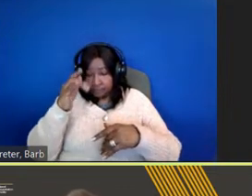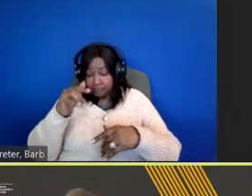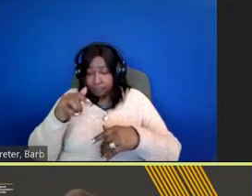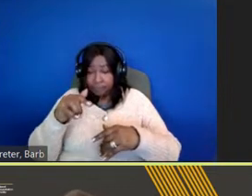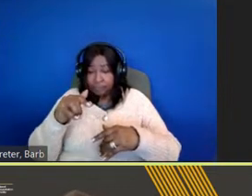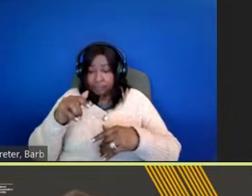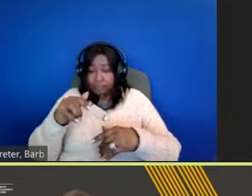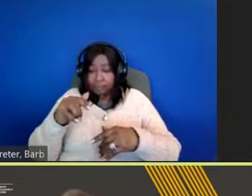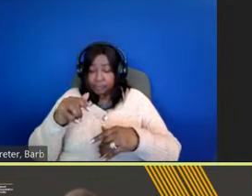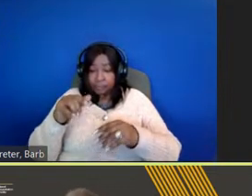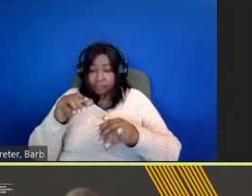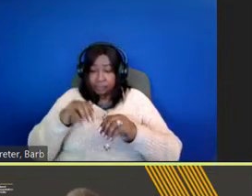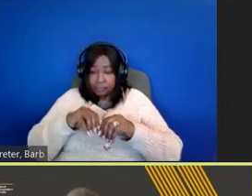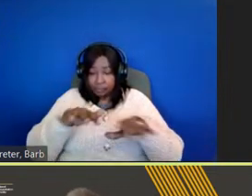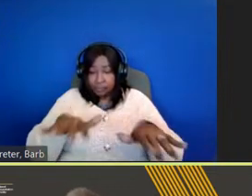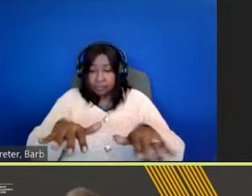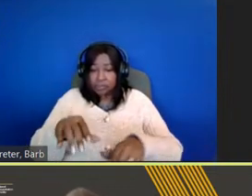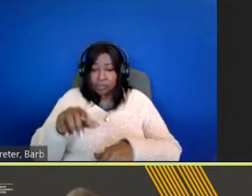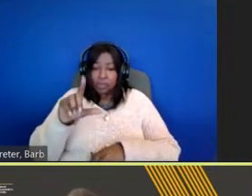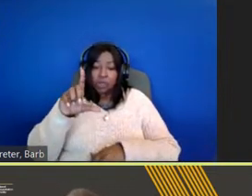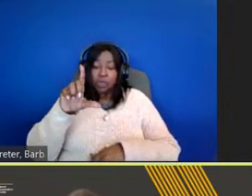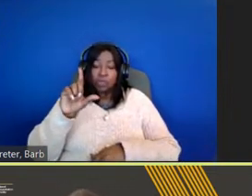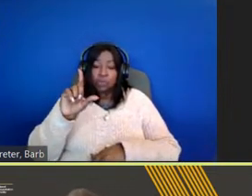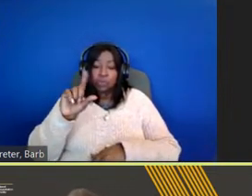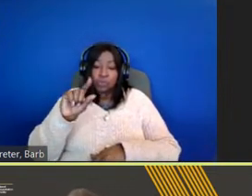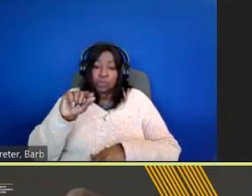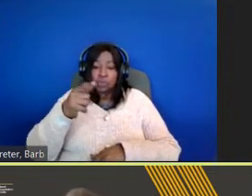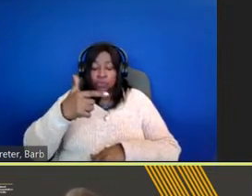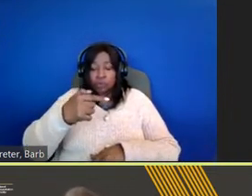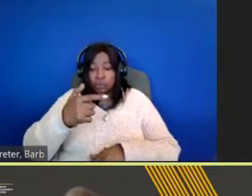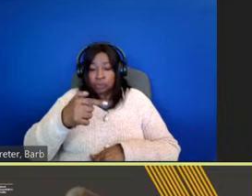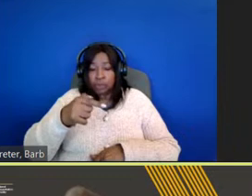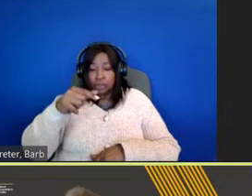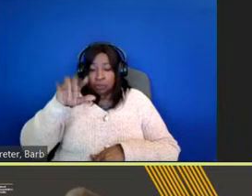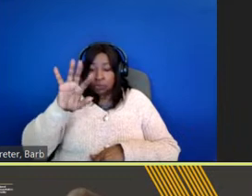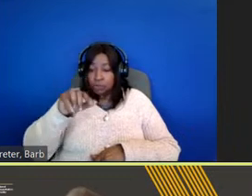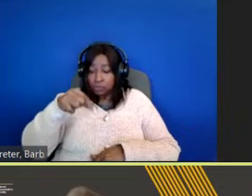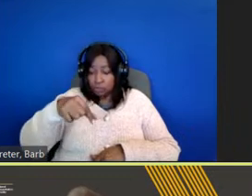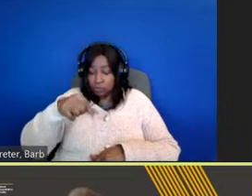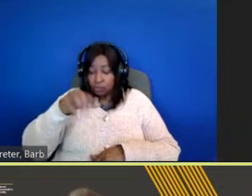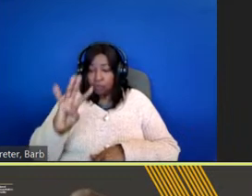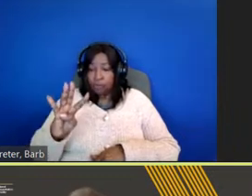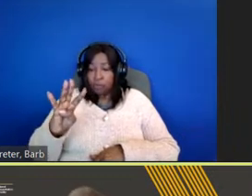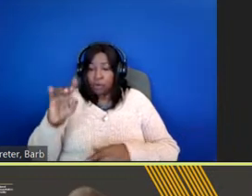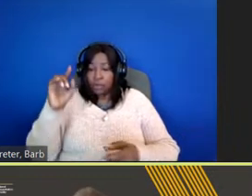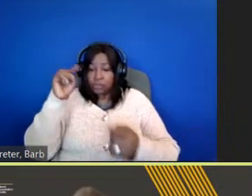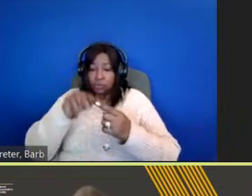2021 Q4 through the present end of year data,